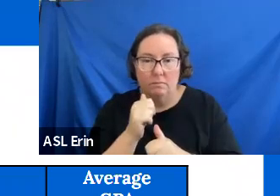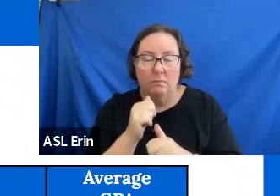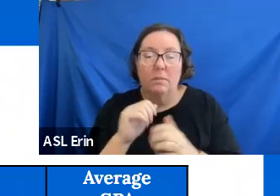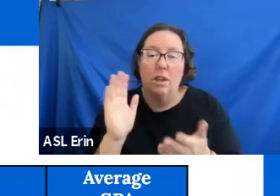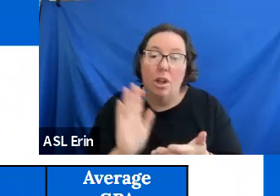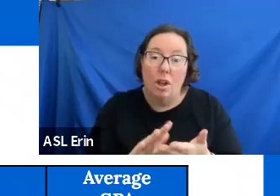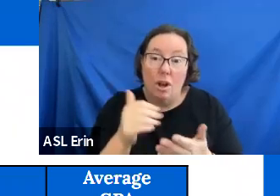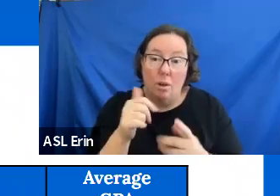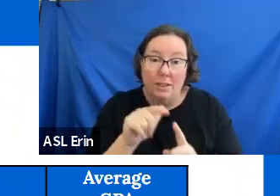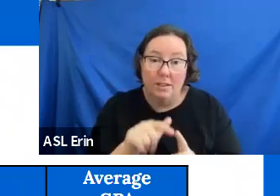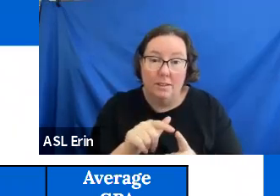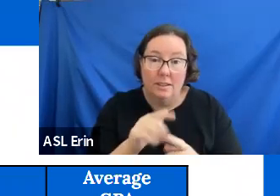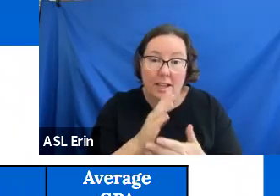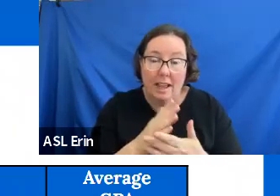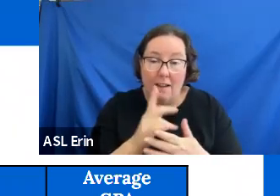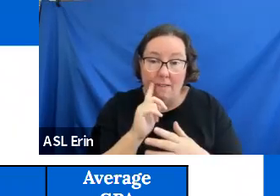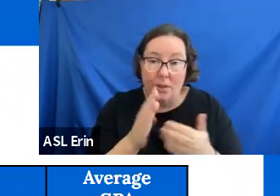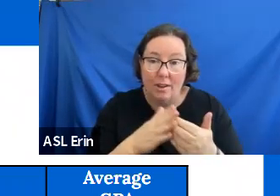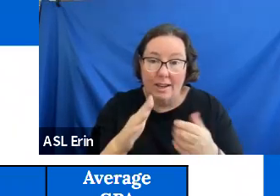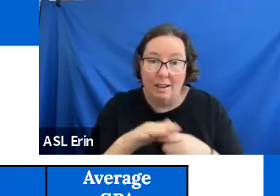lowest average in terms of neighborhood